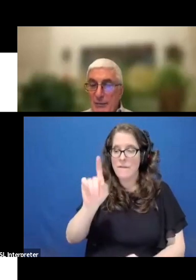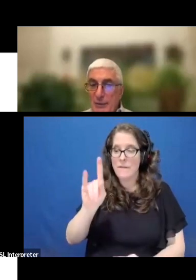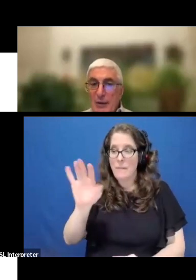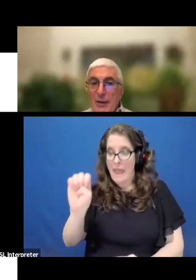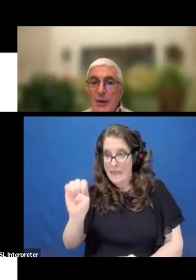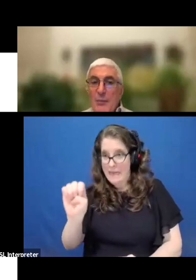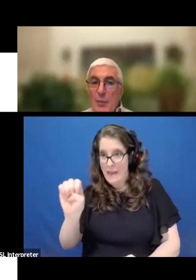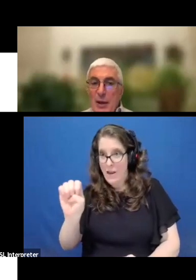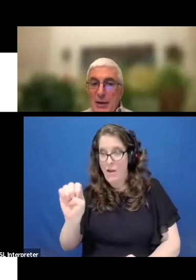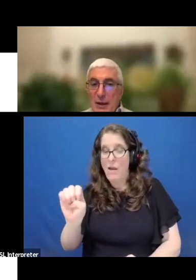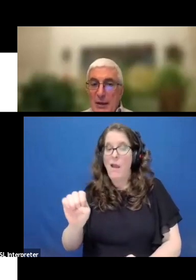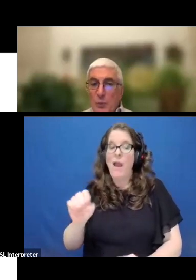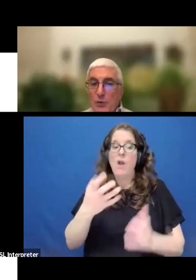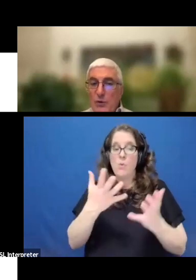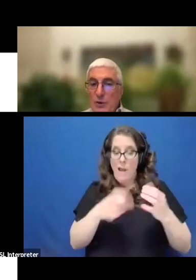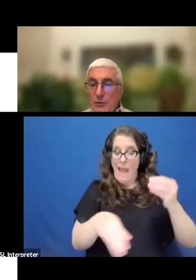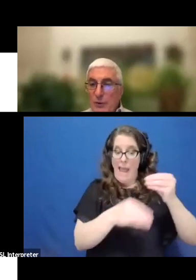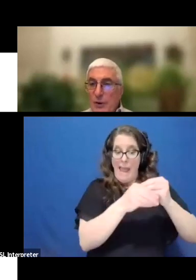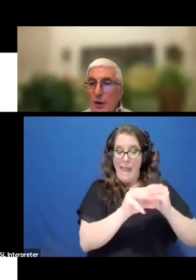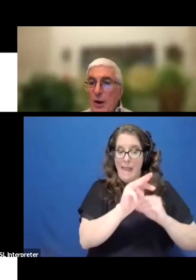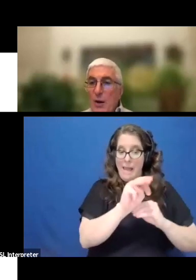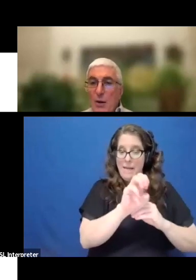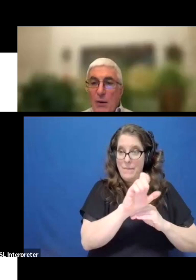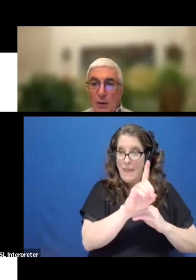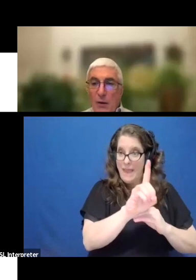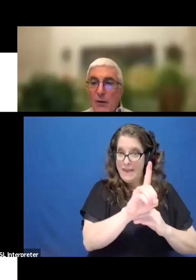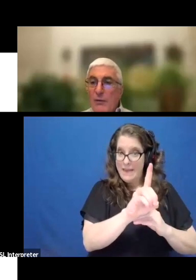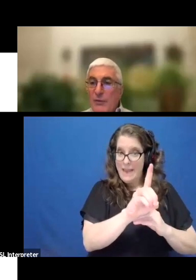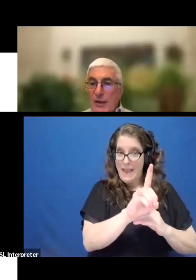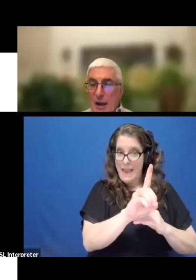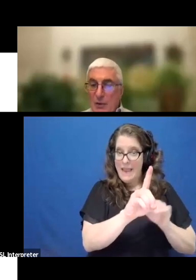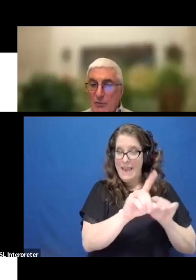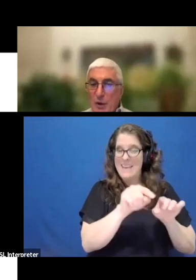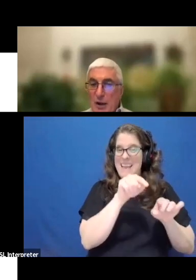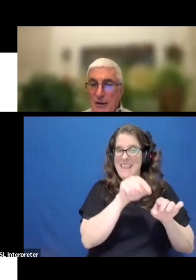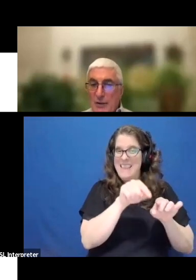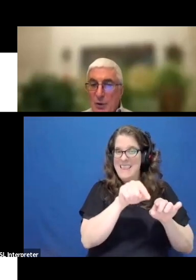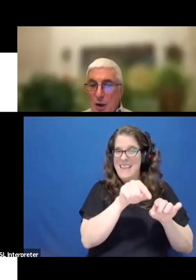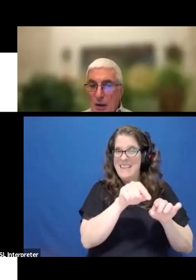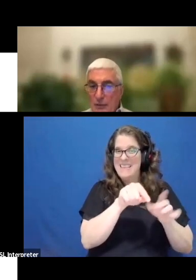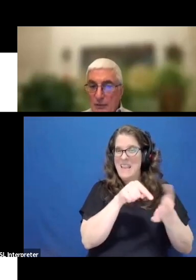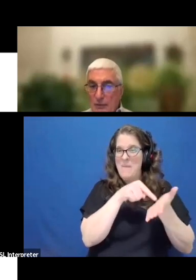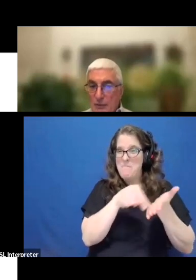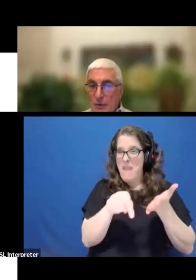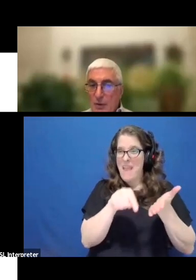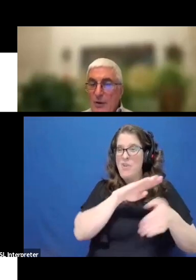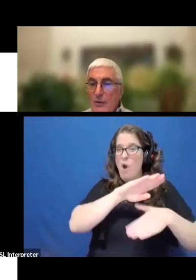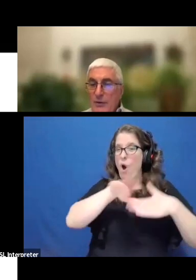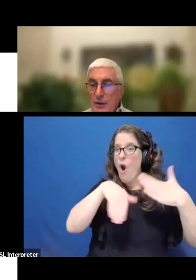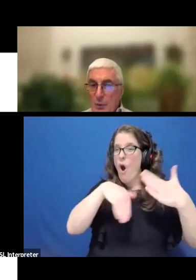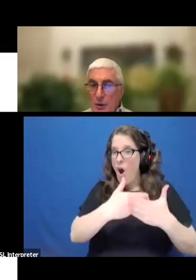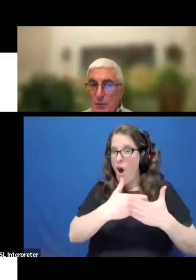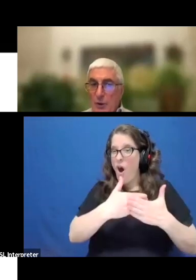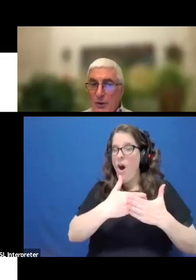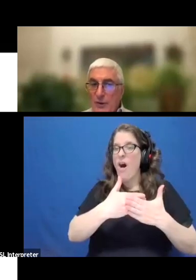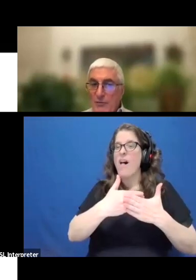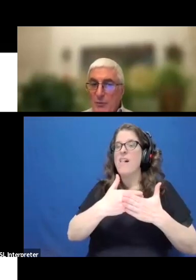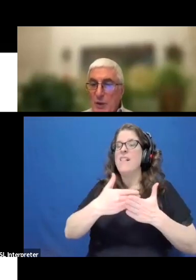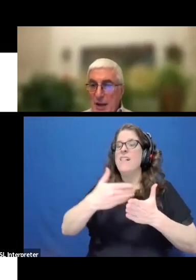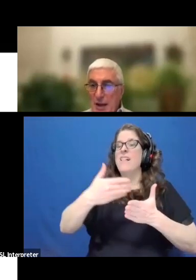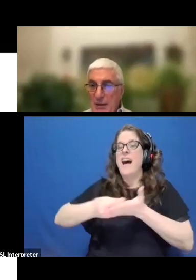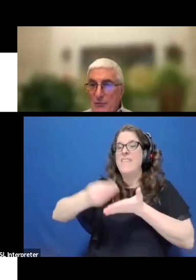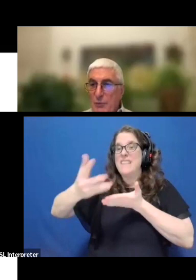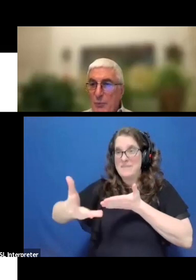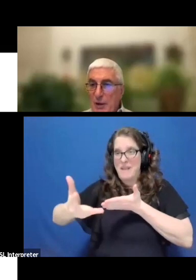Medicaid, Medicaid will cover all of the out-of-pocket costs that they would otherwise have